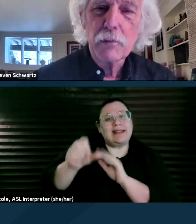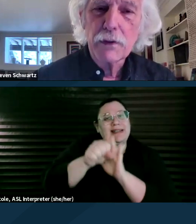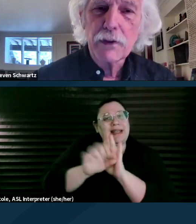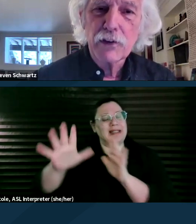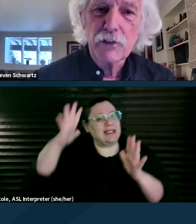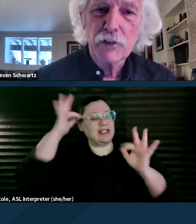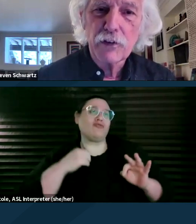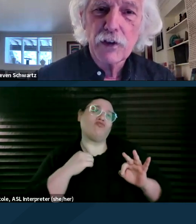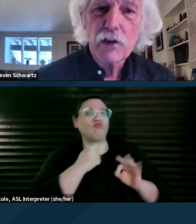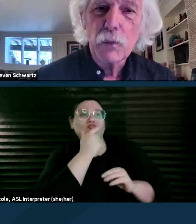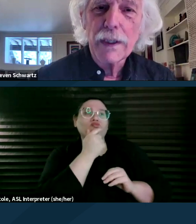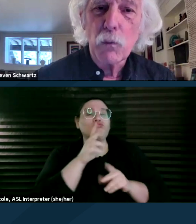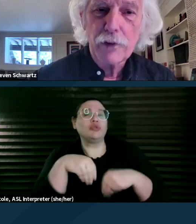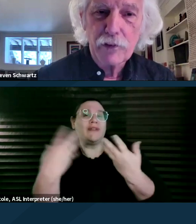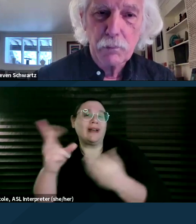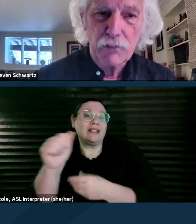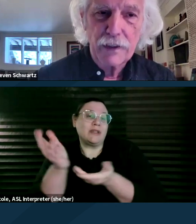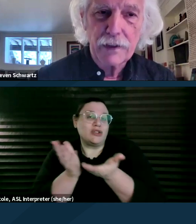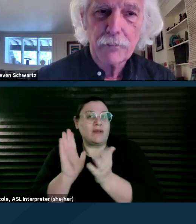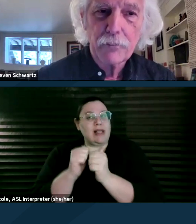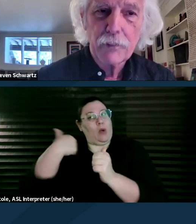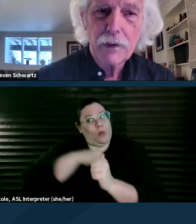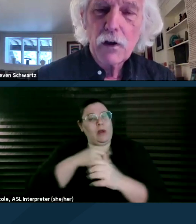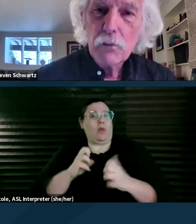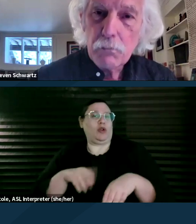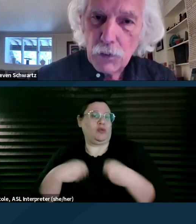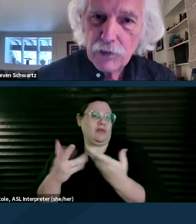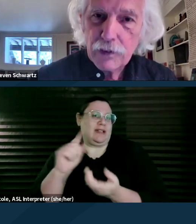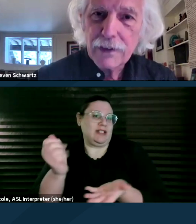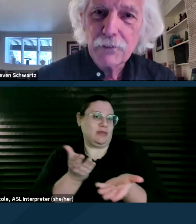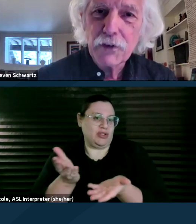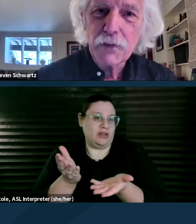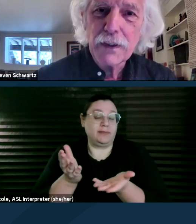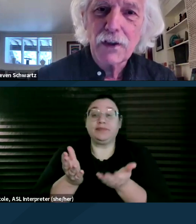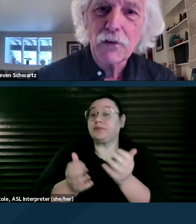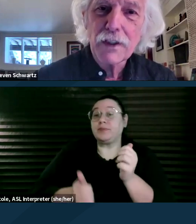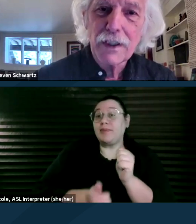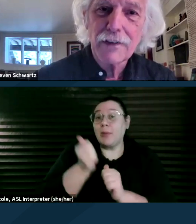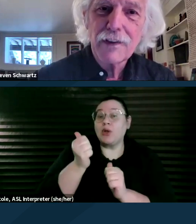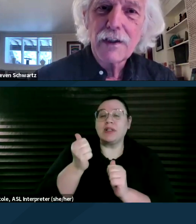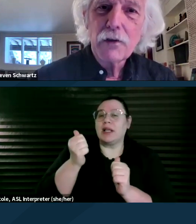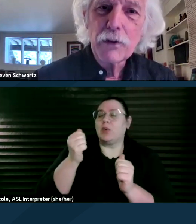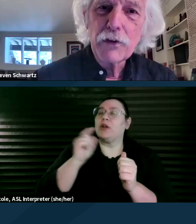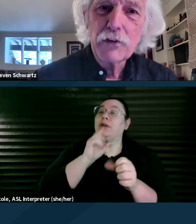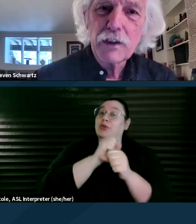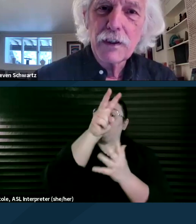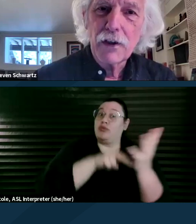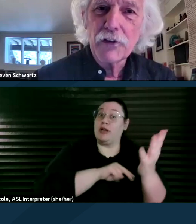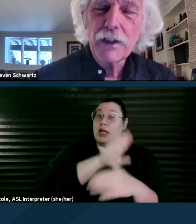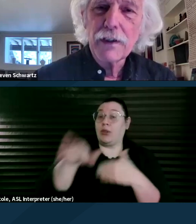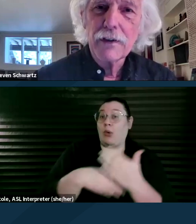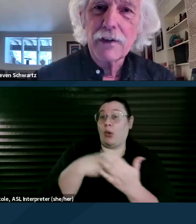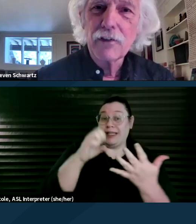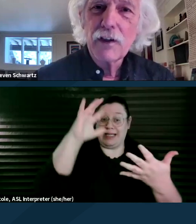provide disability services the way it wants to provide them. Mostly, when you read the whole case, what you